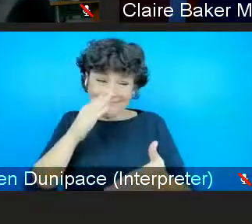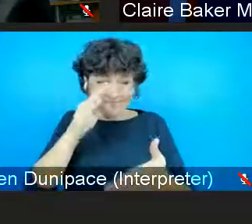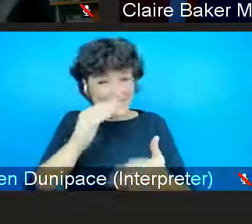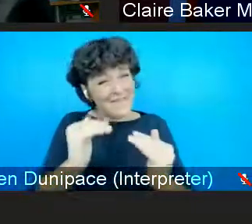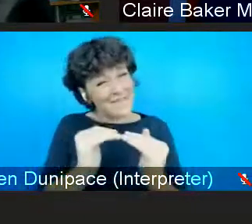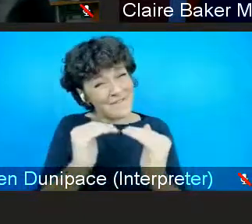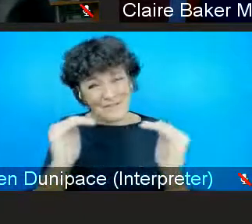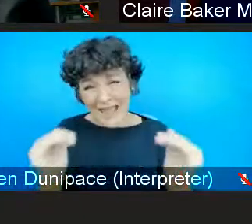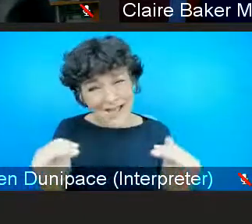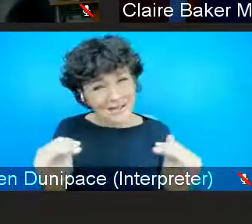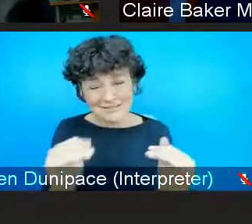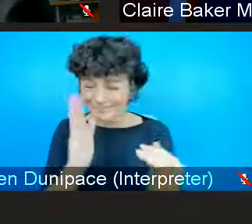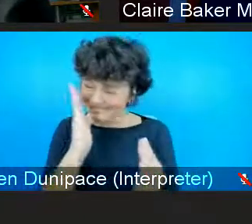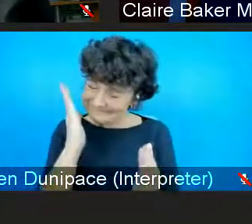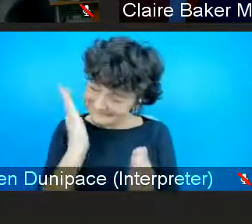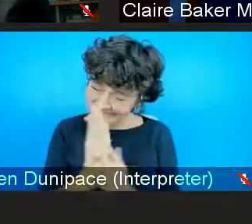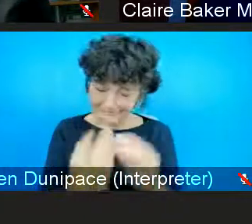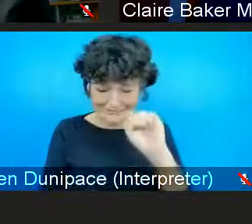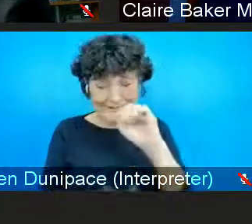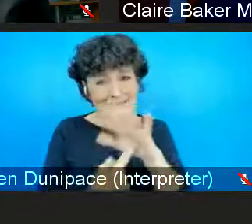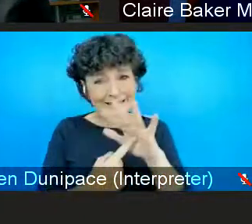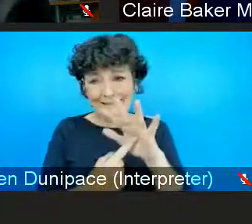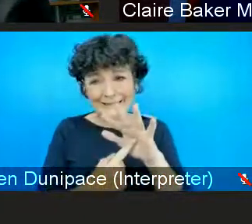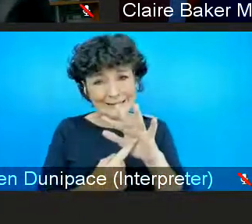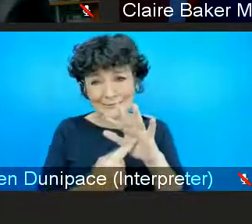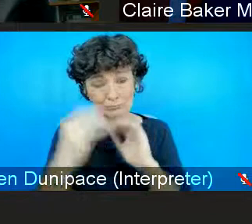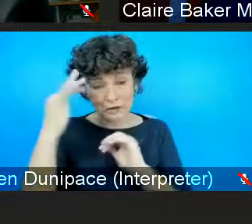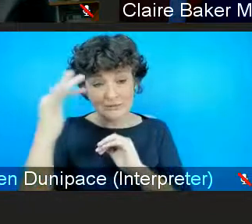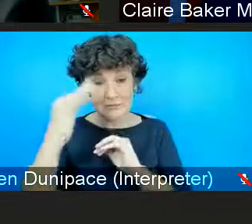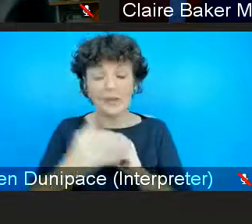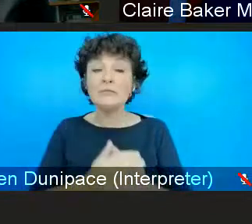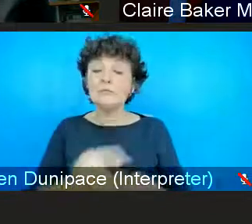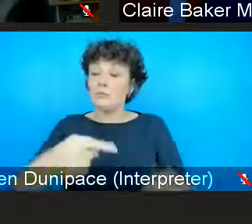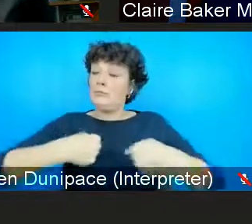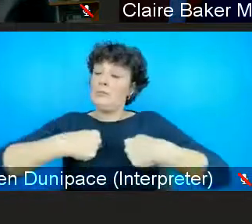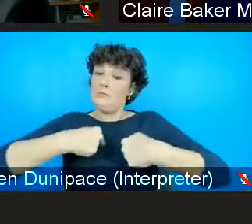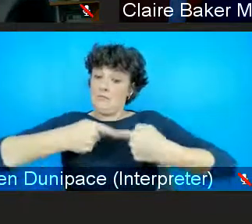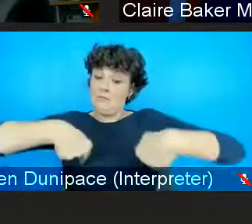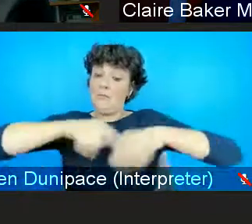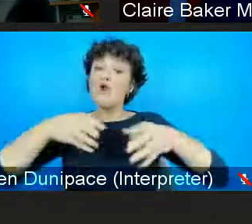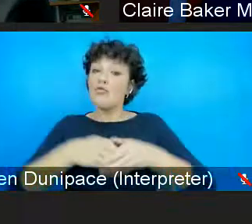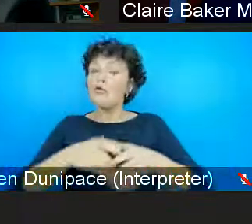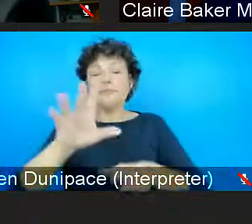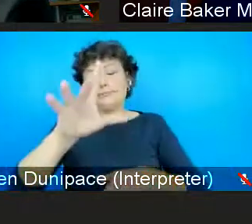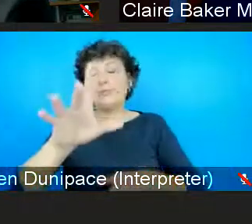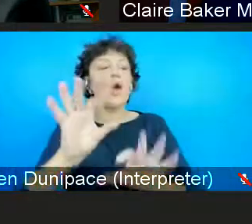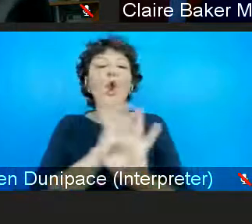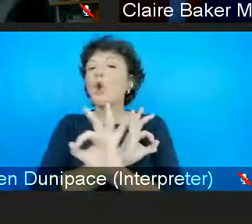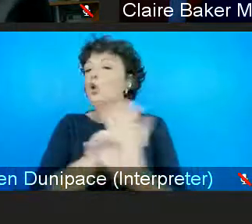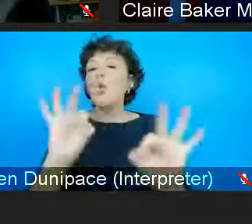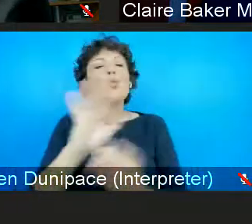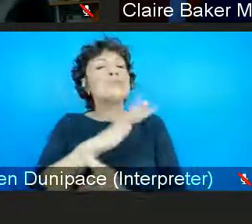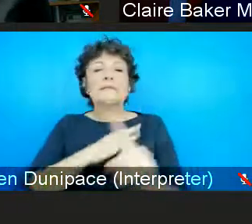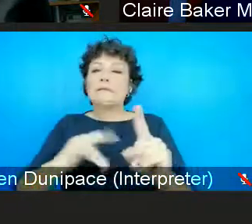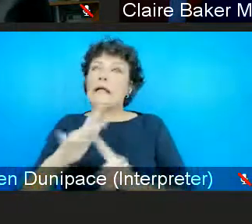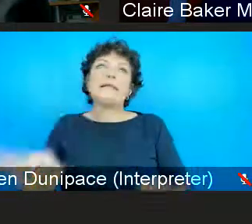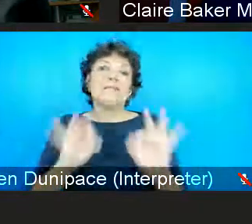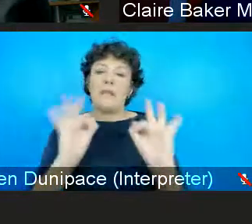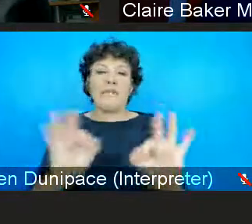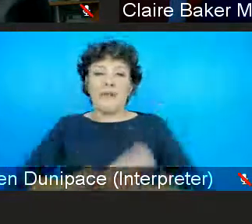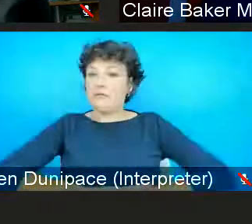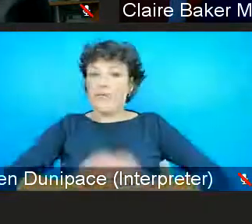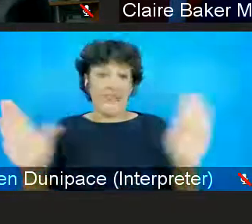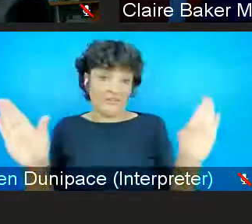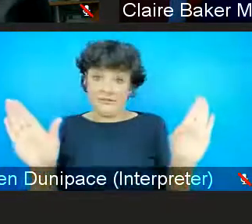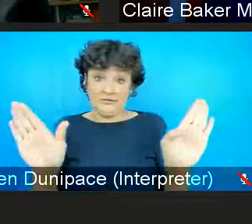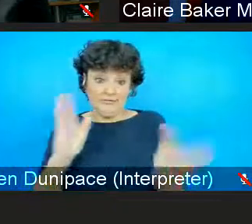would flag up. We particularly identify you. No society is perfect in terms of justice at the moment, and